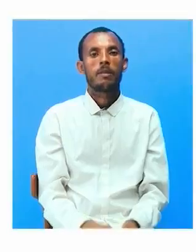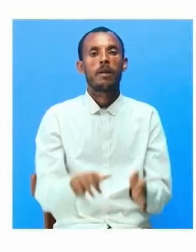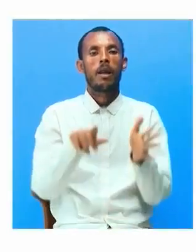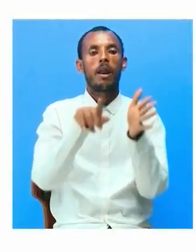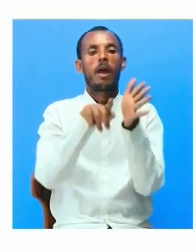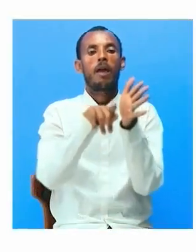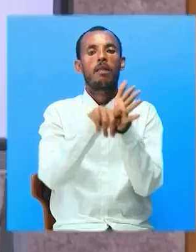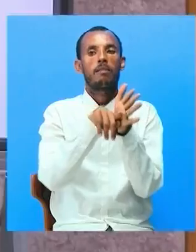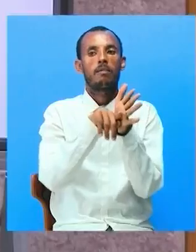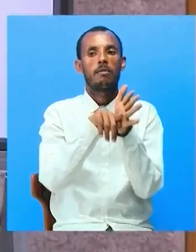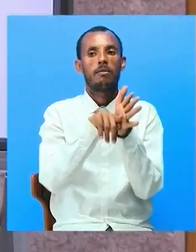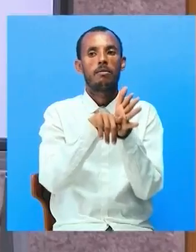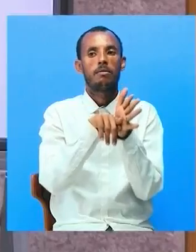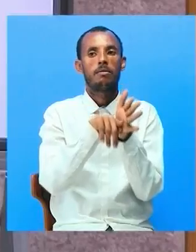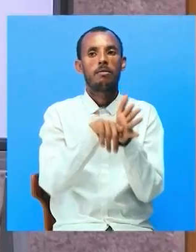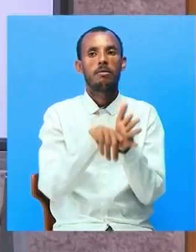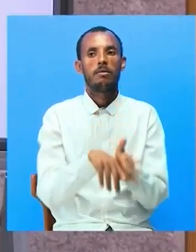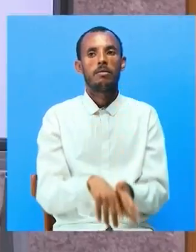negative